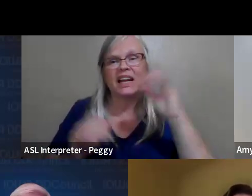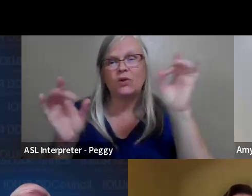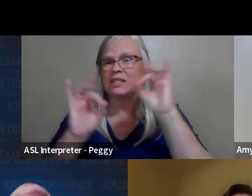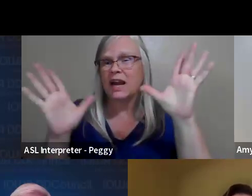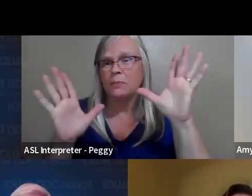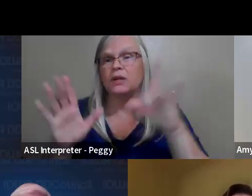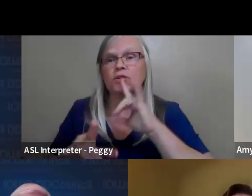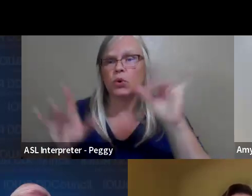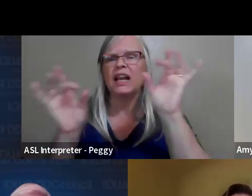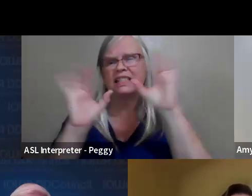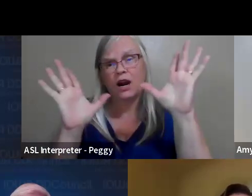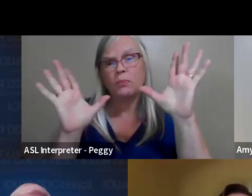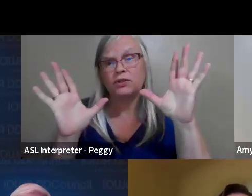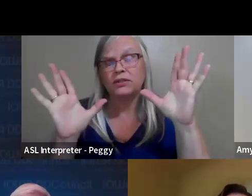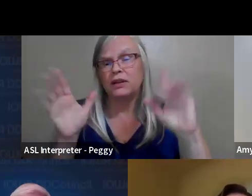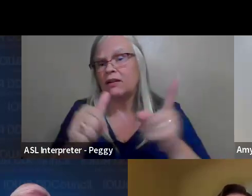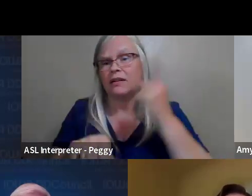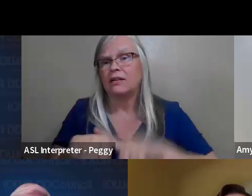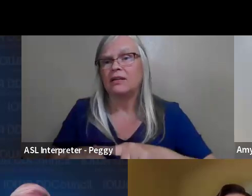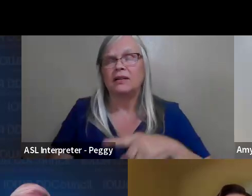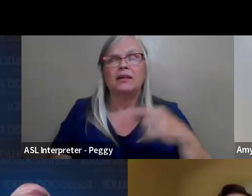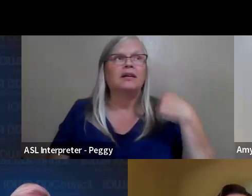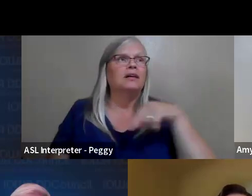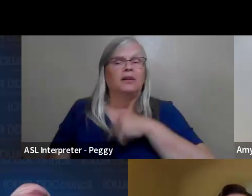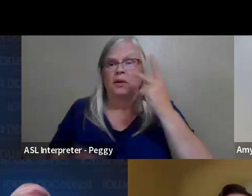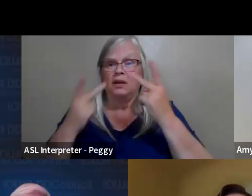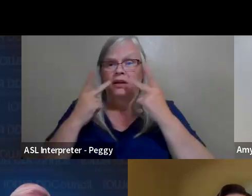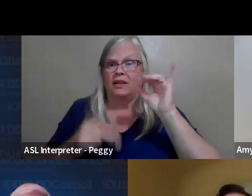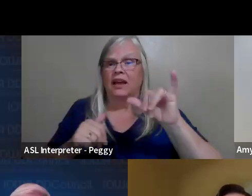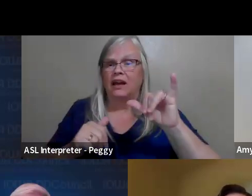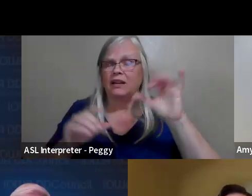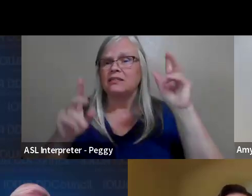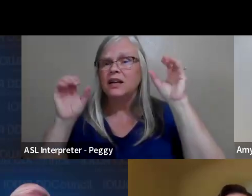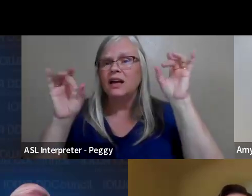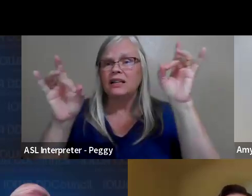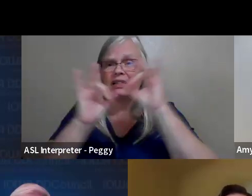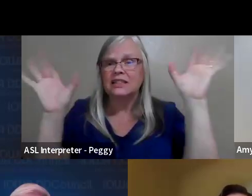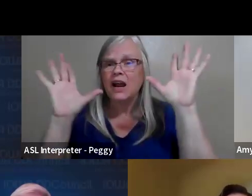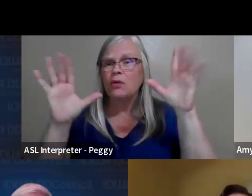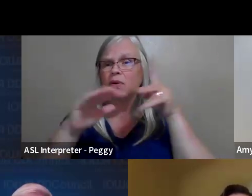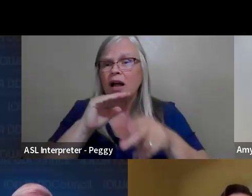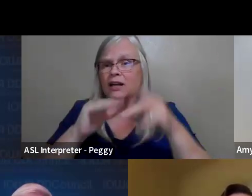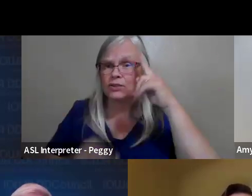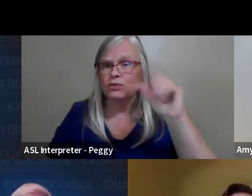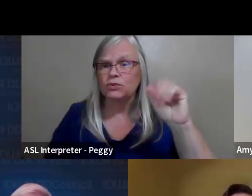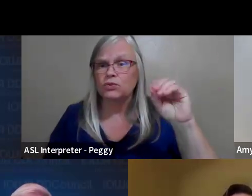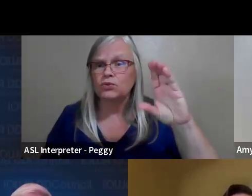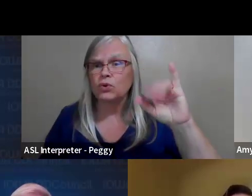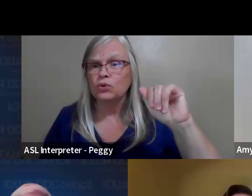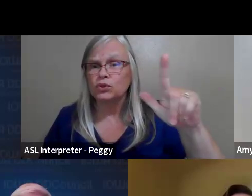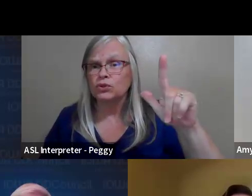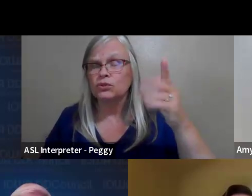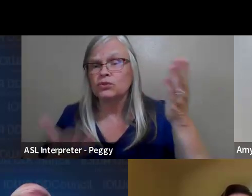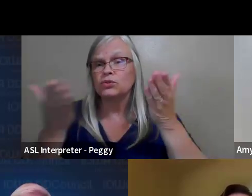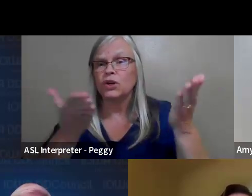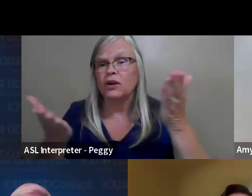is, and it's truly terrible, it's the first time we've ever seen these types of drastic cuts to social services for the purposes of